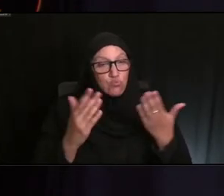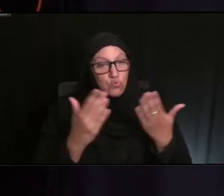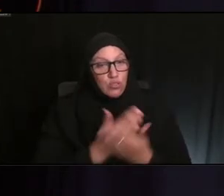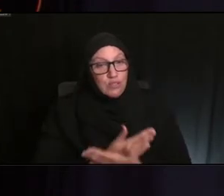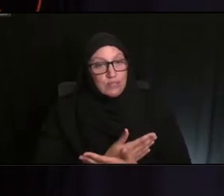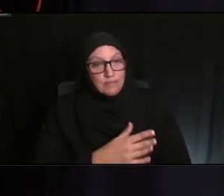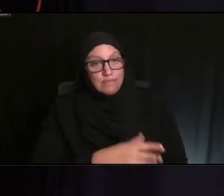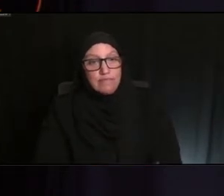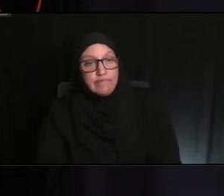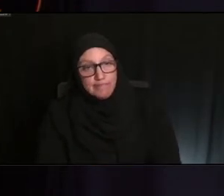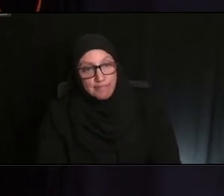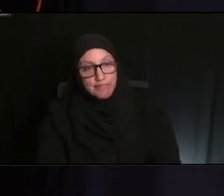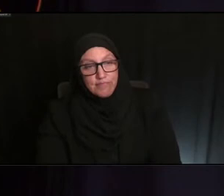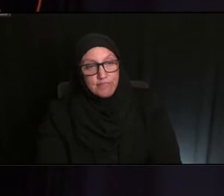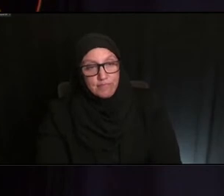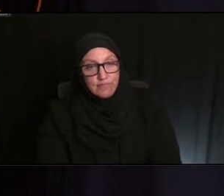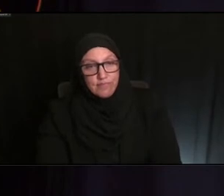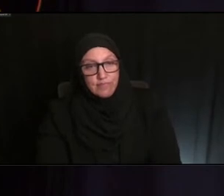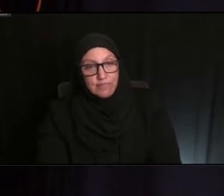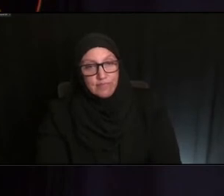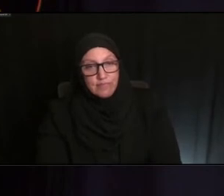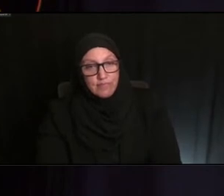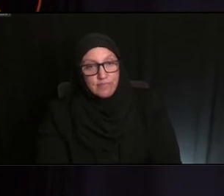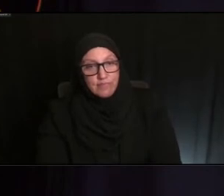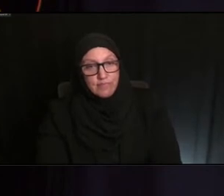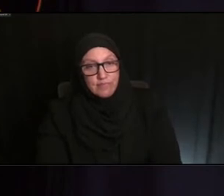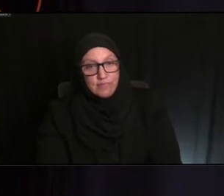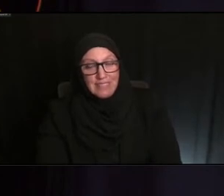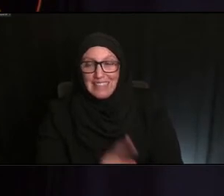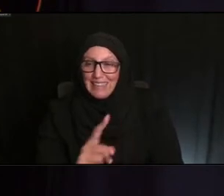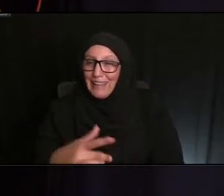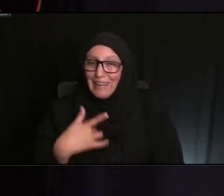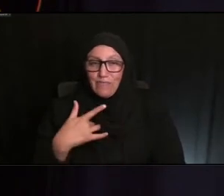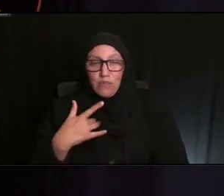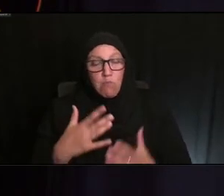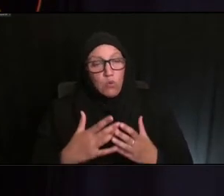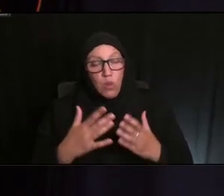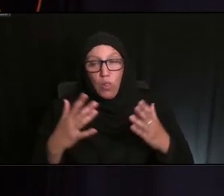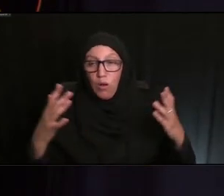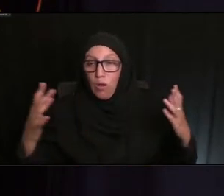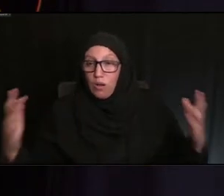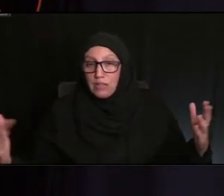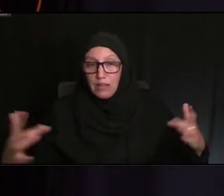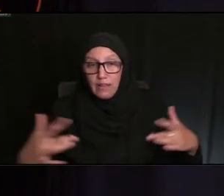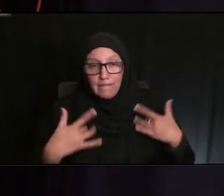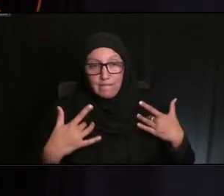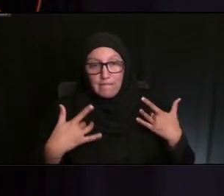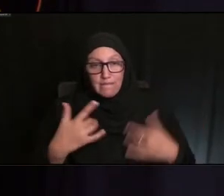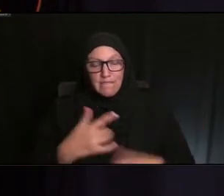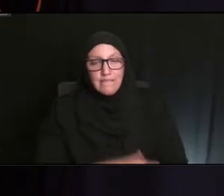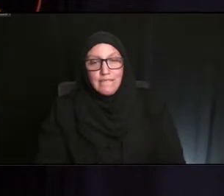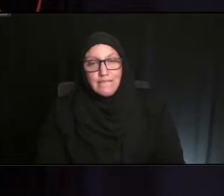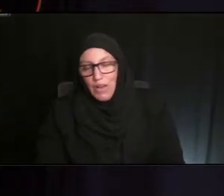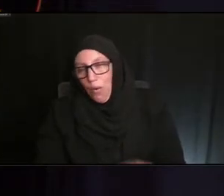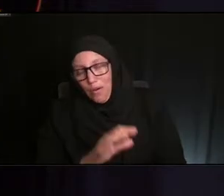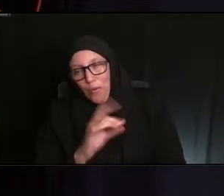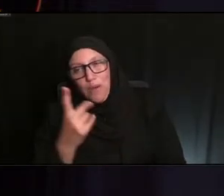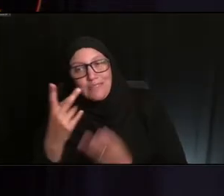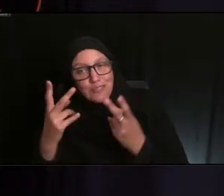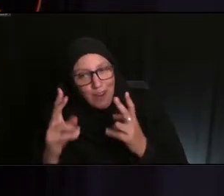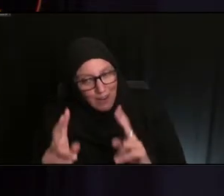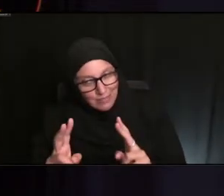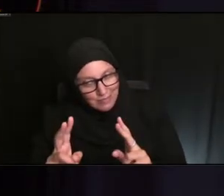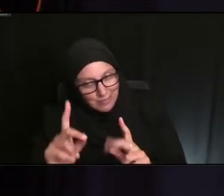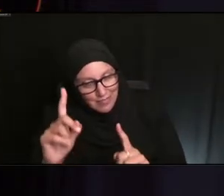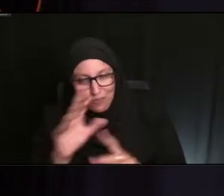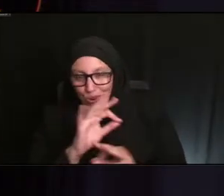had the longest life of any imam that passed. We don't include Imam Mehdi because he's still alive.